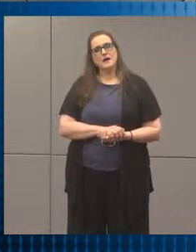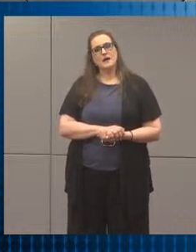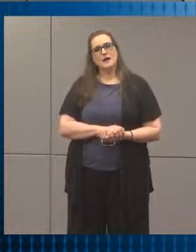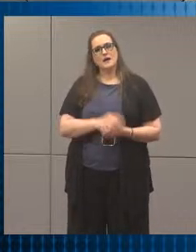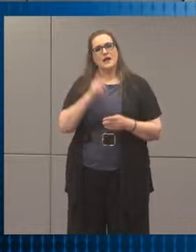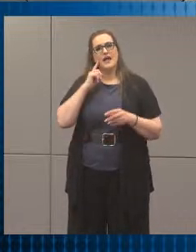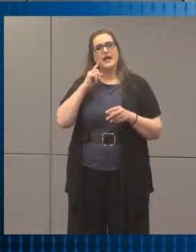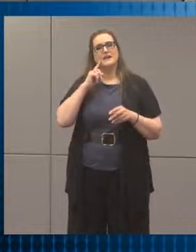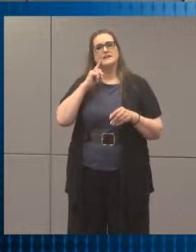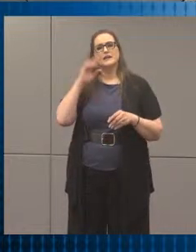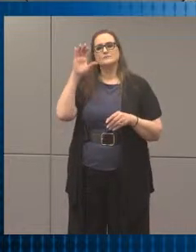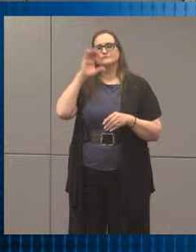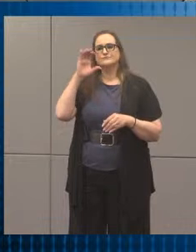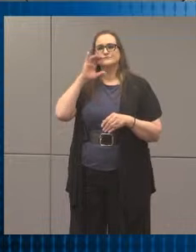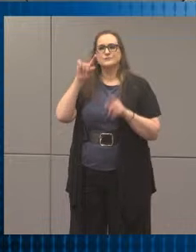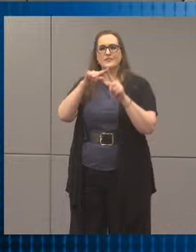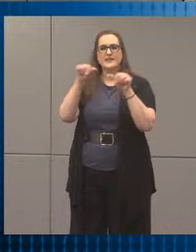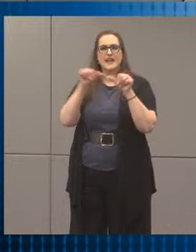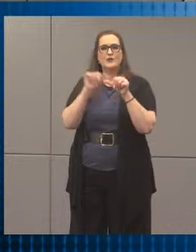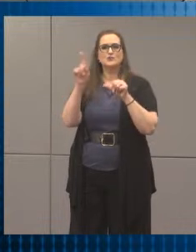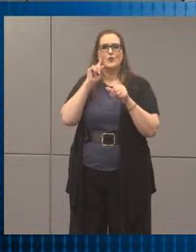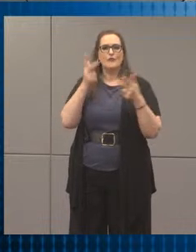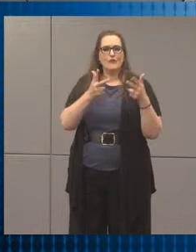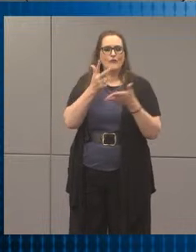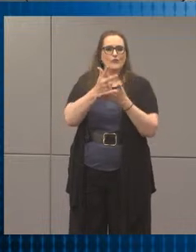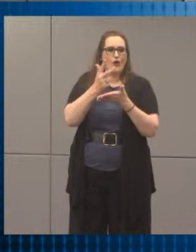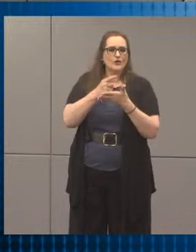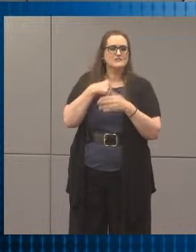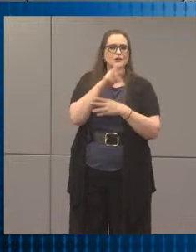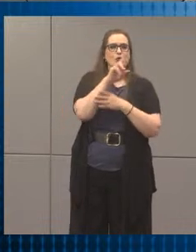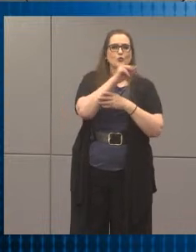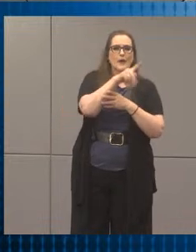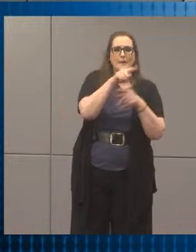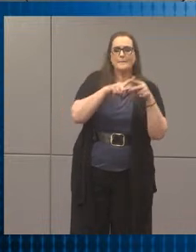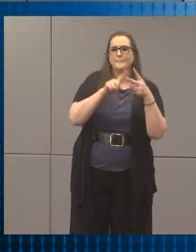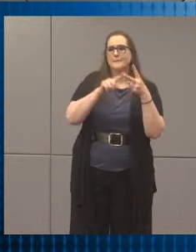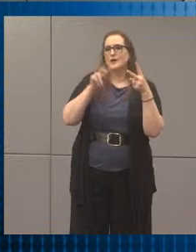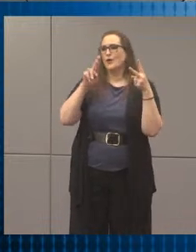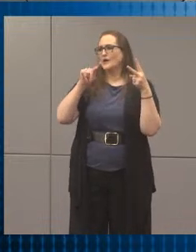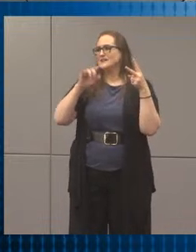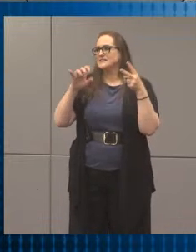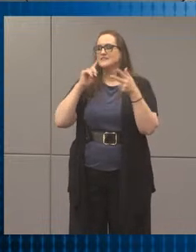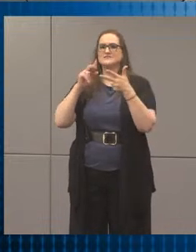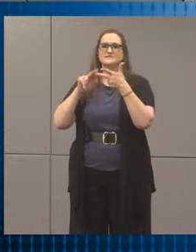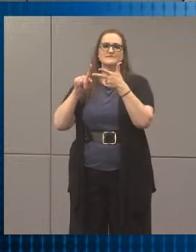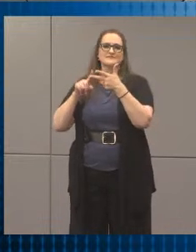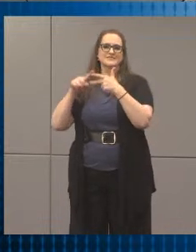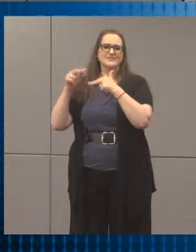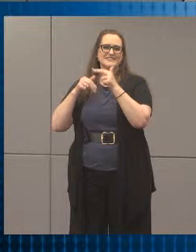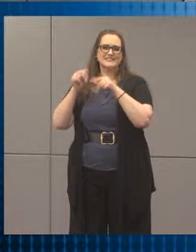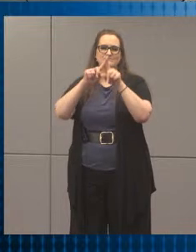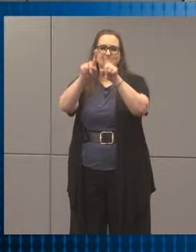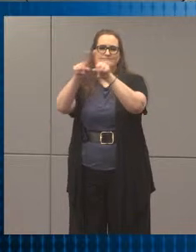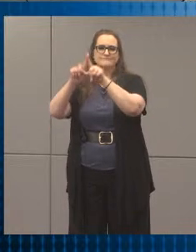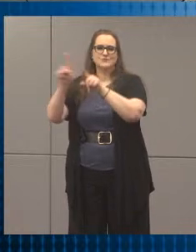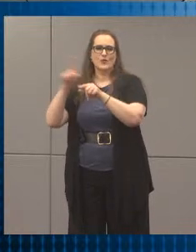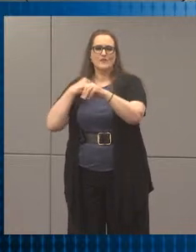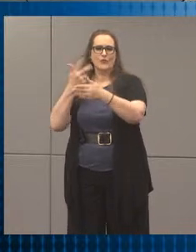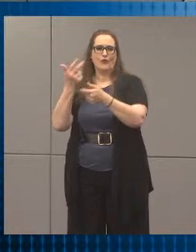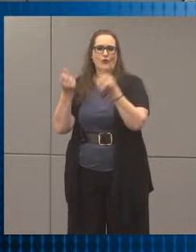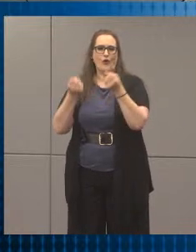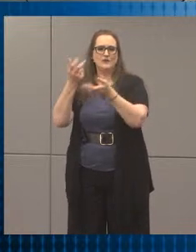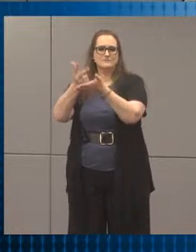patrol the areas of where vehicles are located, ramps, RTC, the facilities, and things like that. One of the issues we had was the